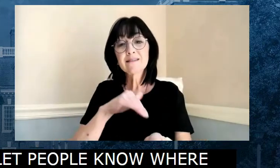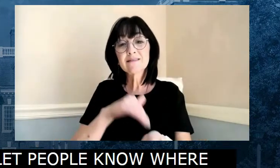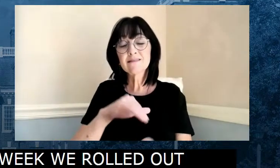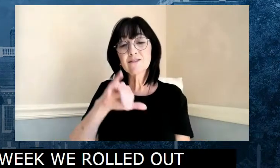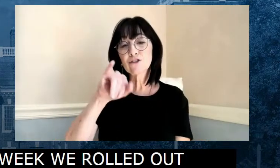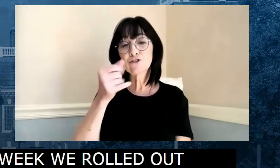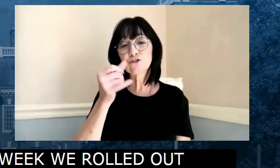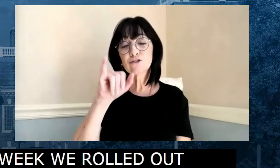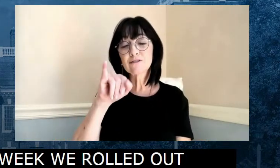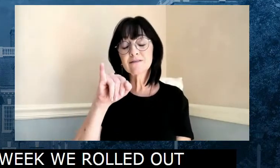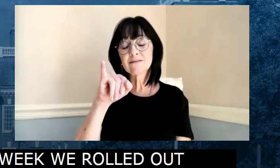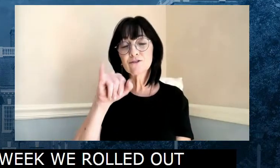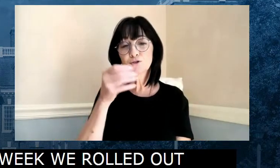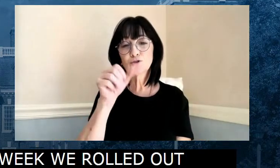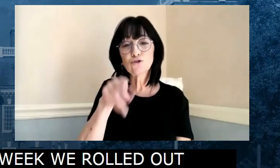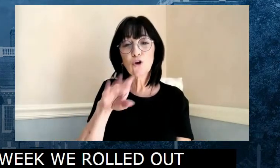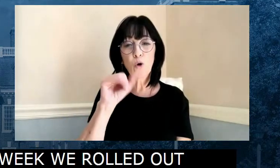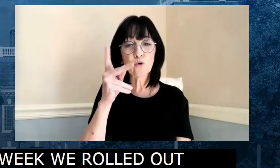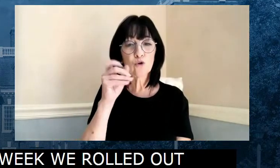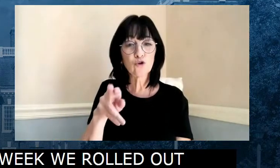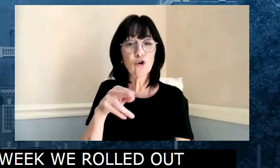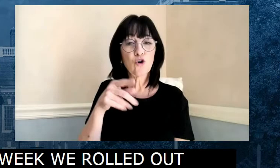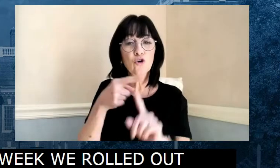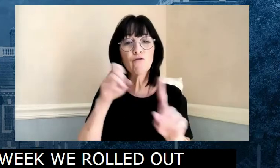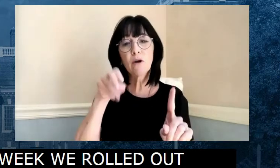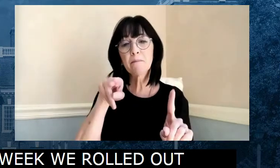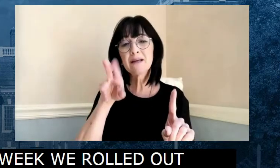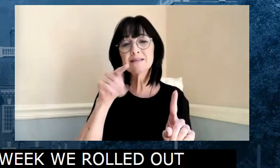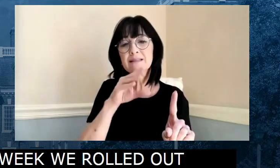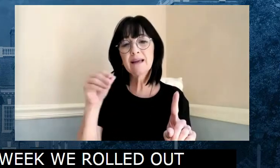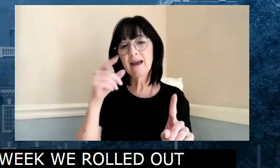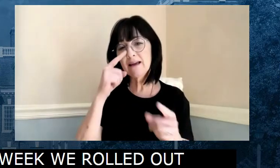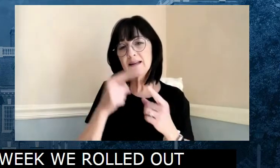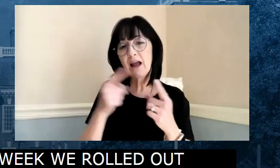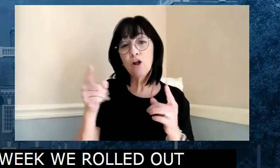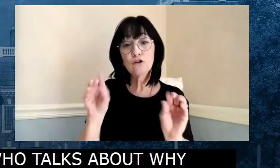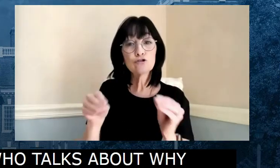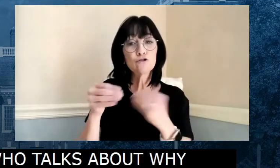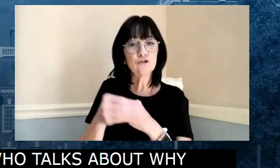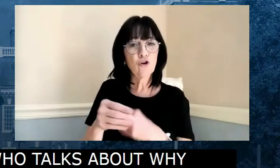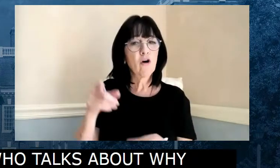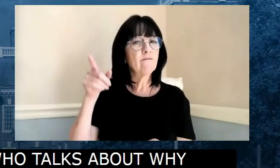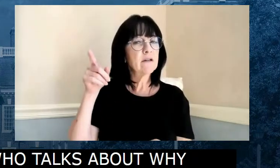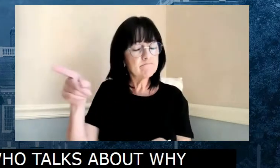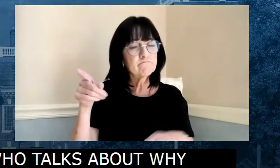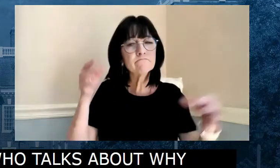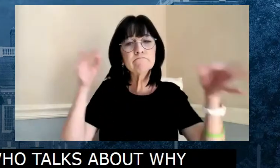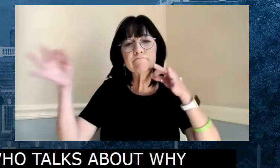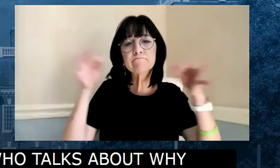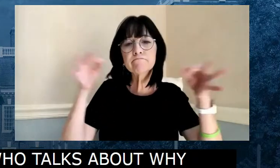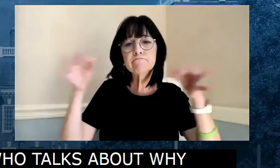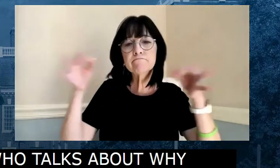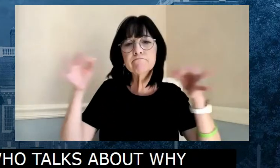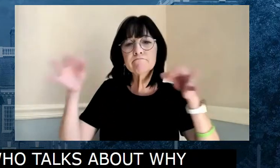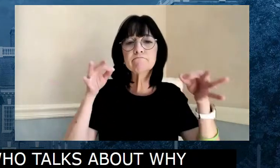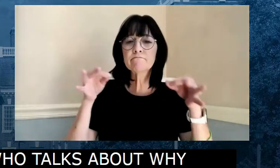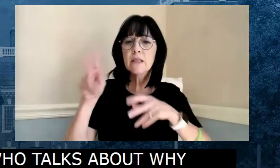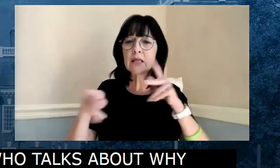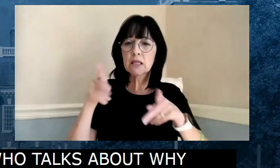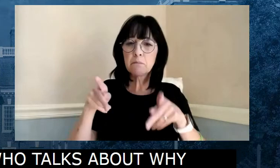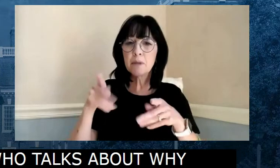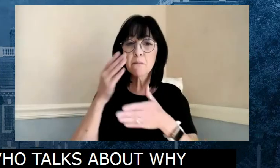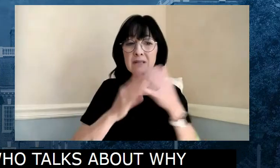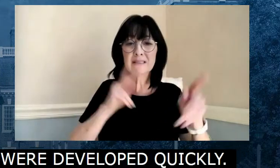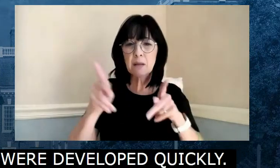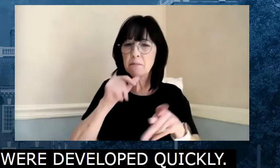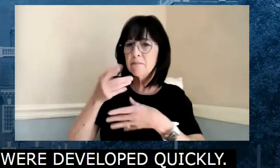and Allergy in Newark, who talks about why vaccines are safe, even though they were developed quickly. And this weekend, we started rolling out what we're calling